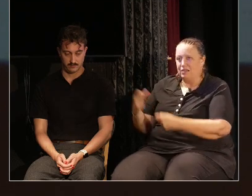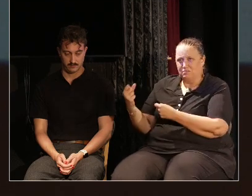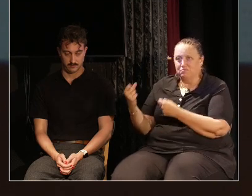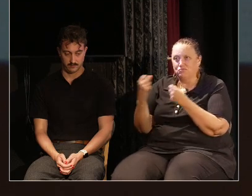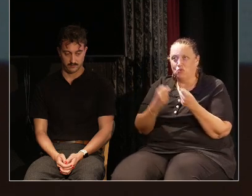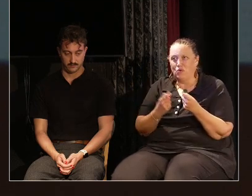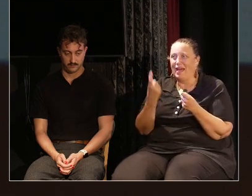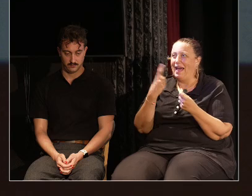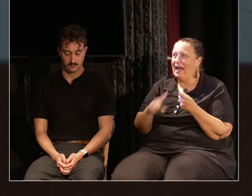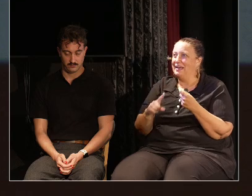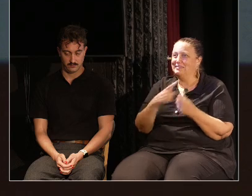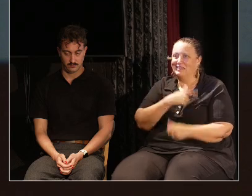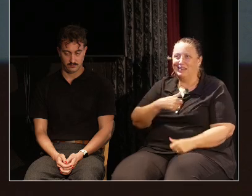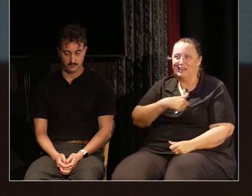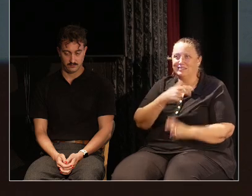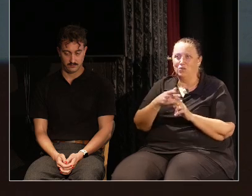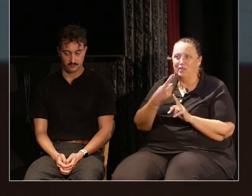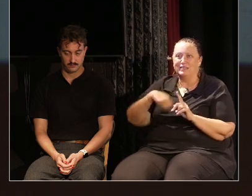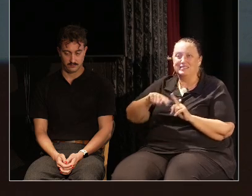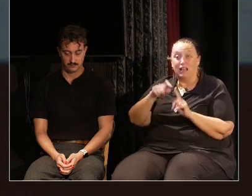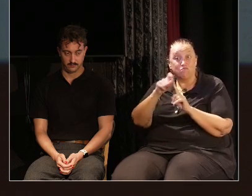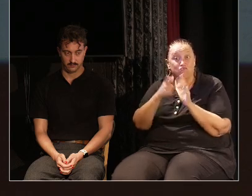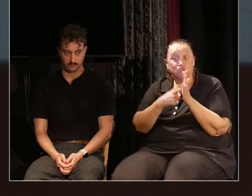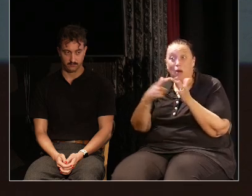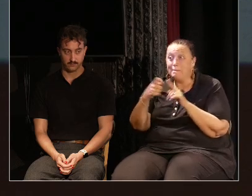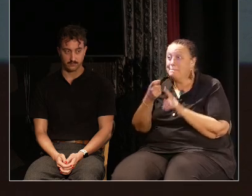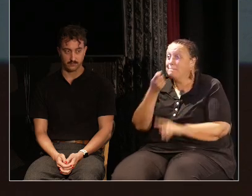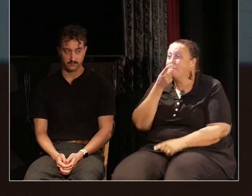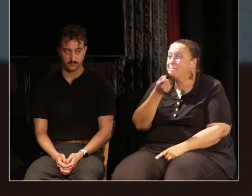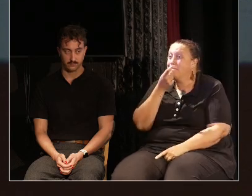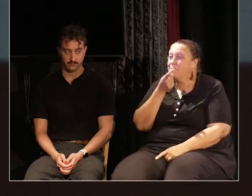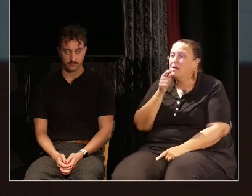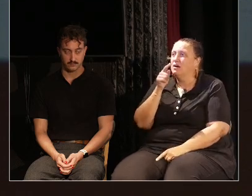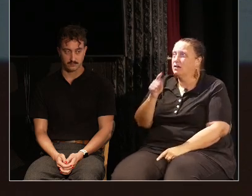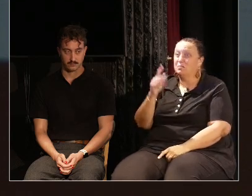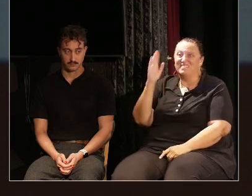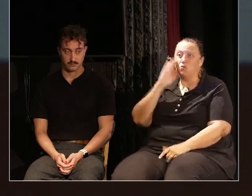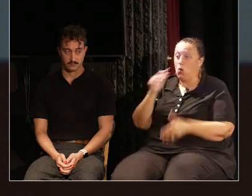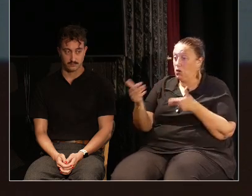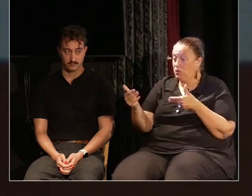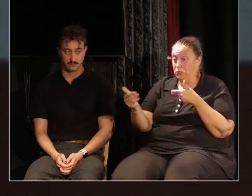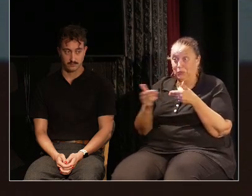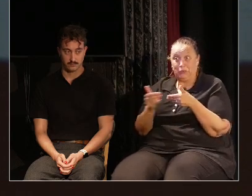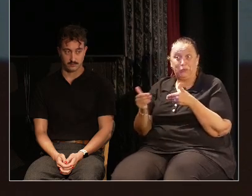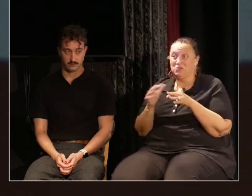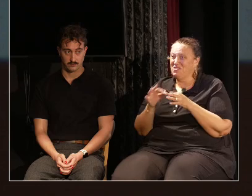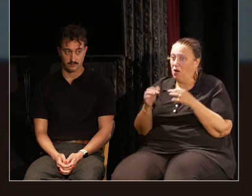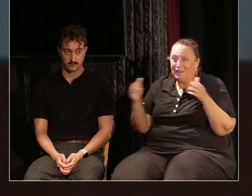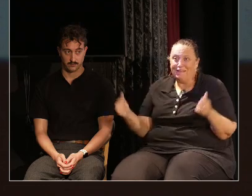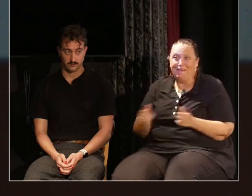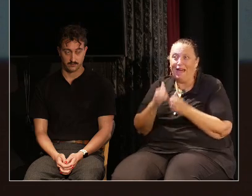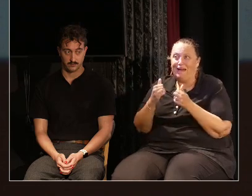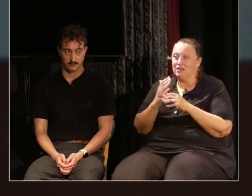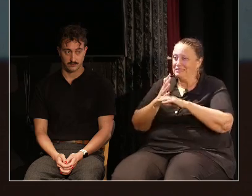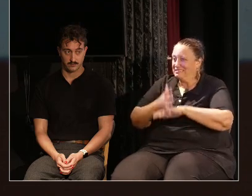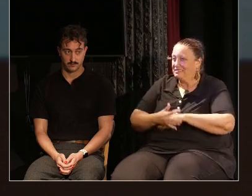the dedication to this space. Things like PrEP treatment. When that was in short supply in Australia, it's something that through the work of the task